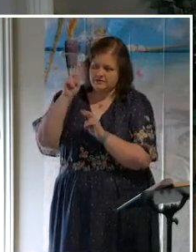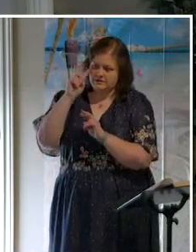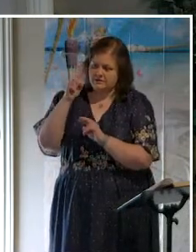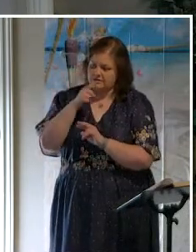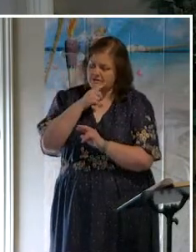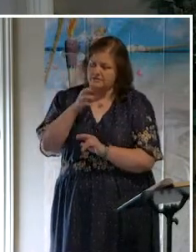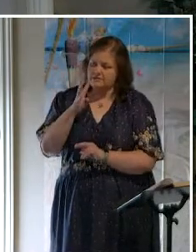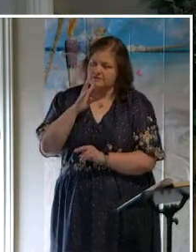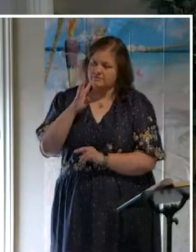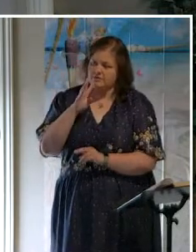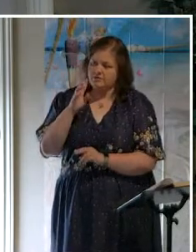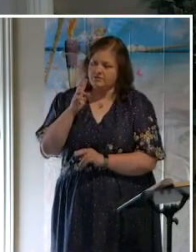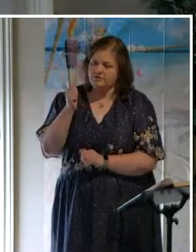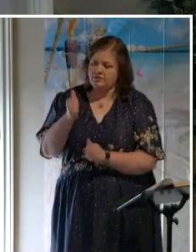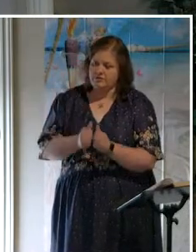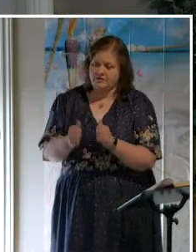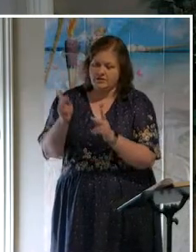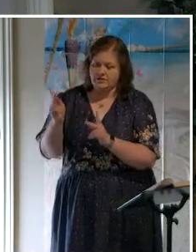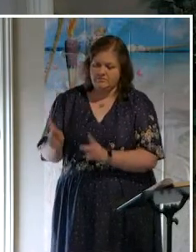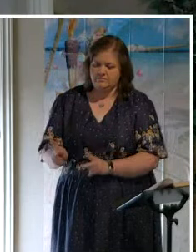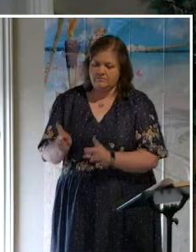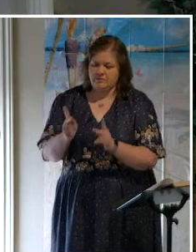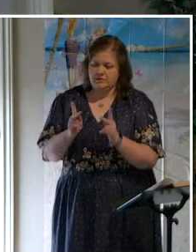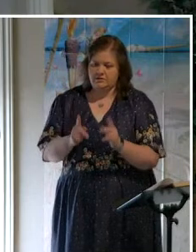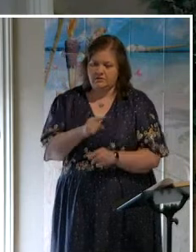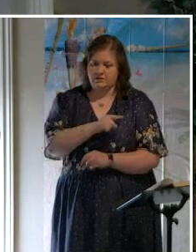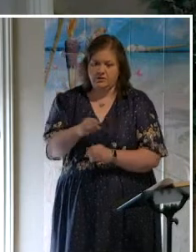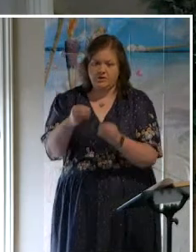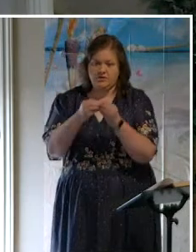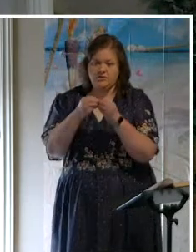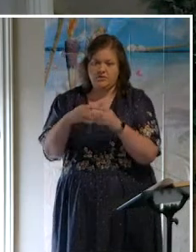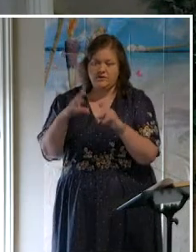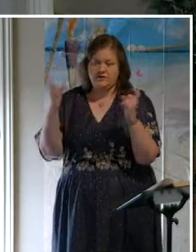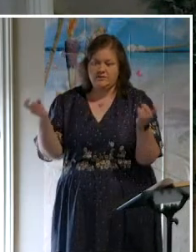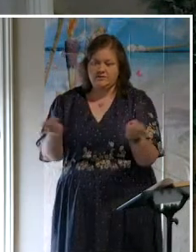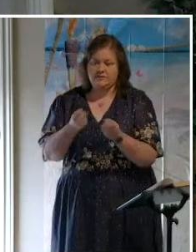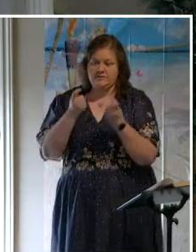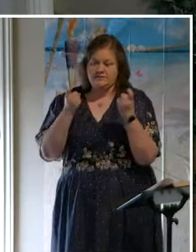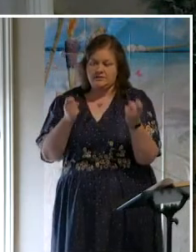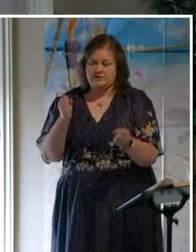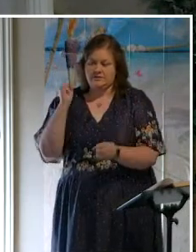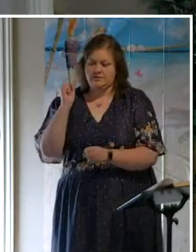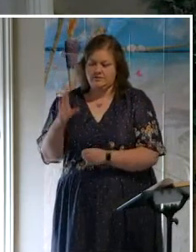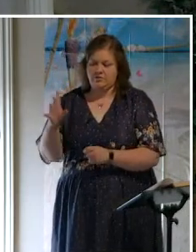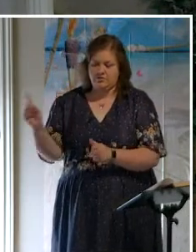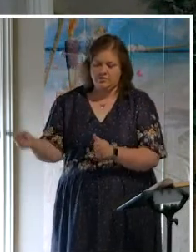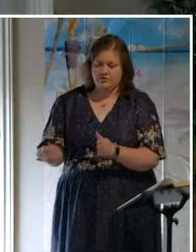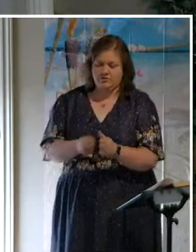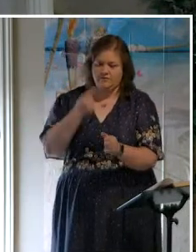spoke to each one. You without sin, cast the first